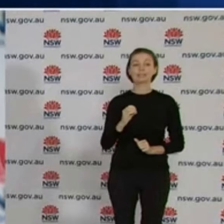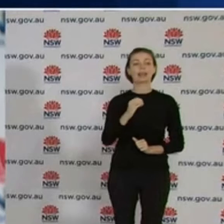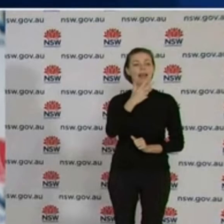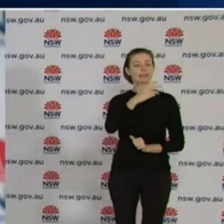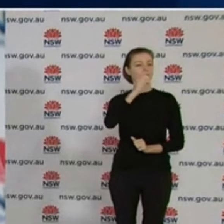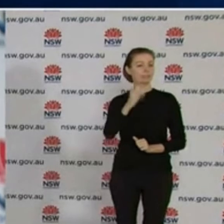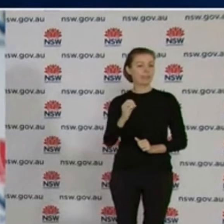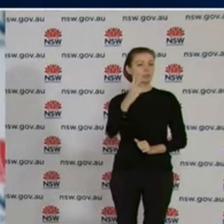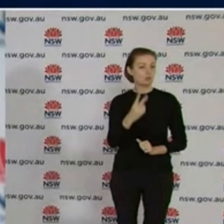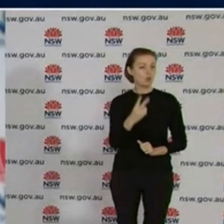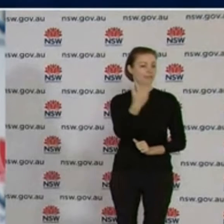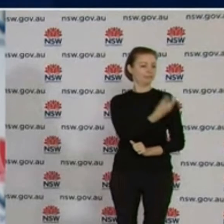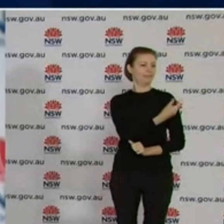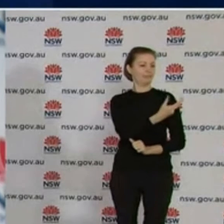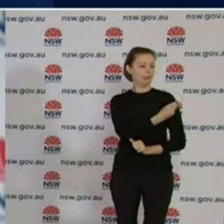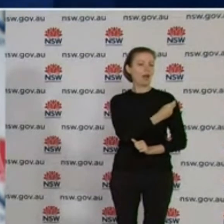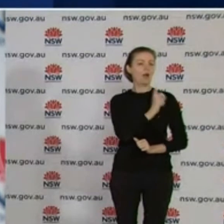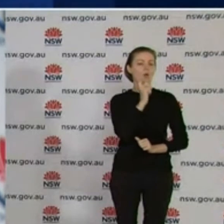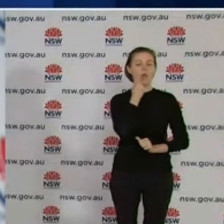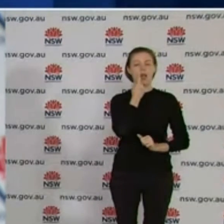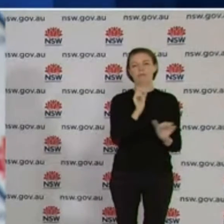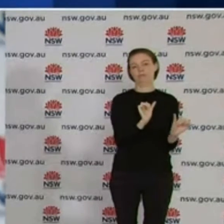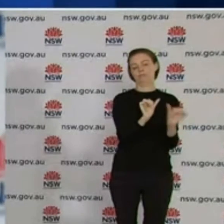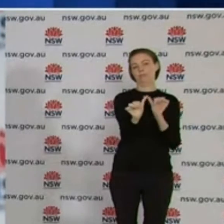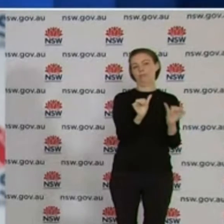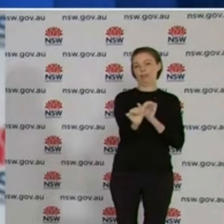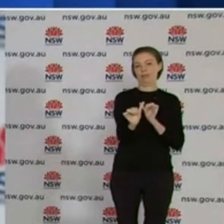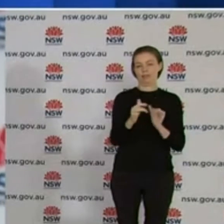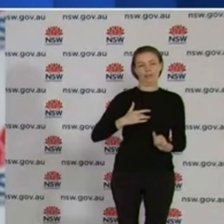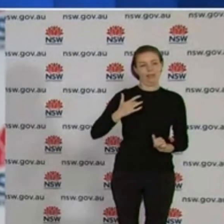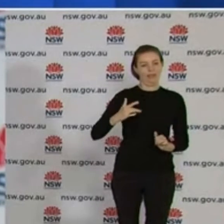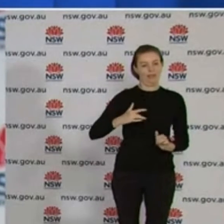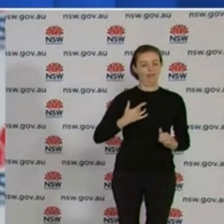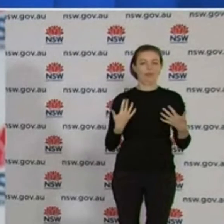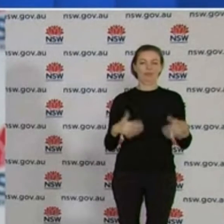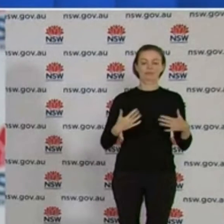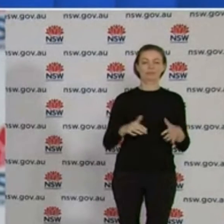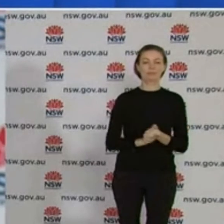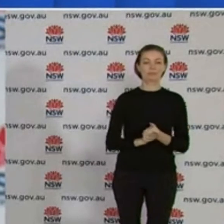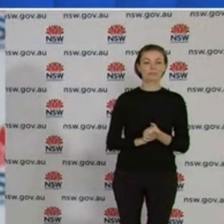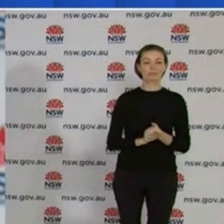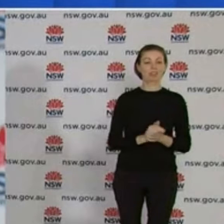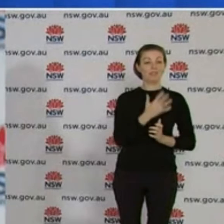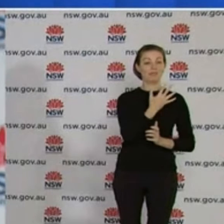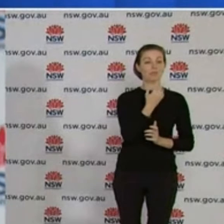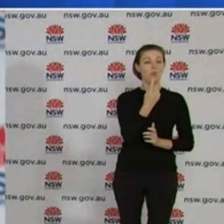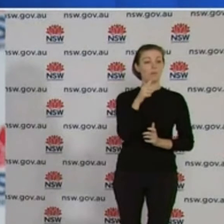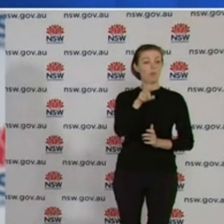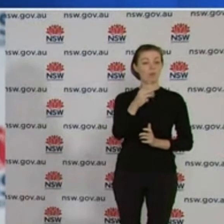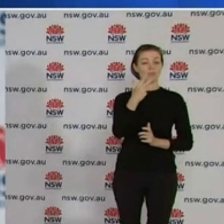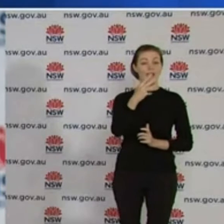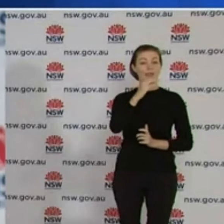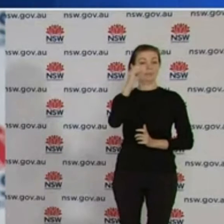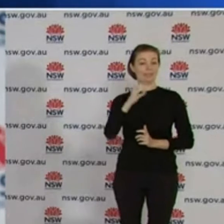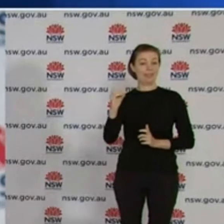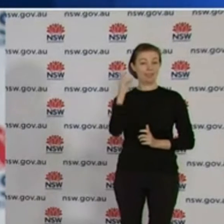double dose, life will be so much better than what we're all experiencing now. On that second dose, we have reached the 51.9%